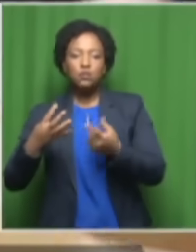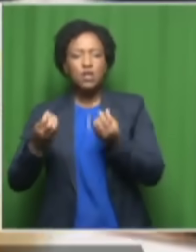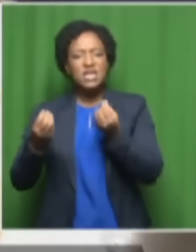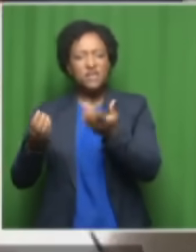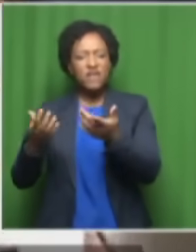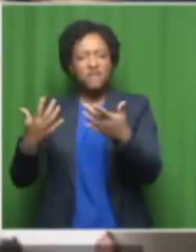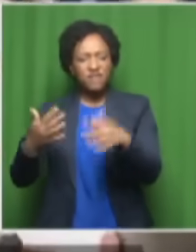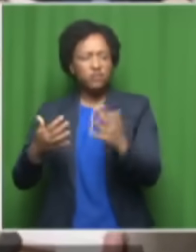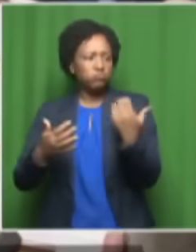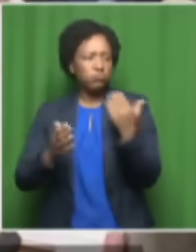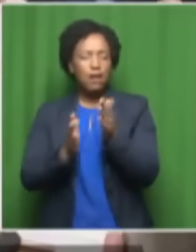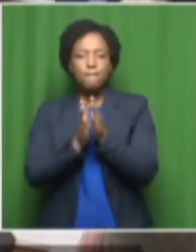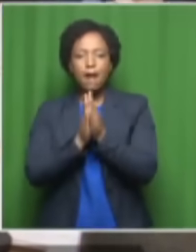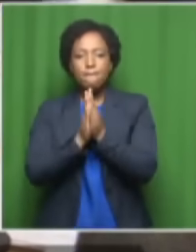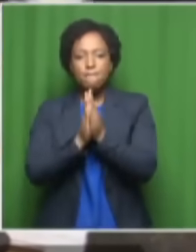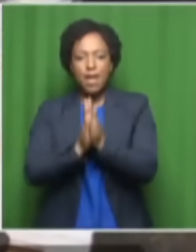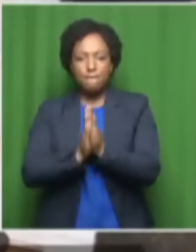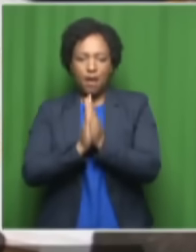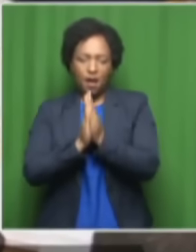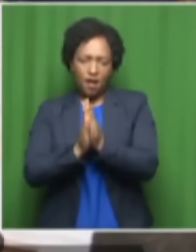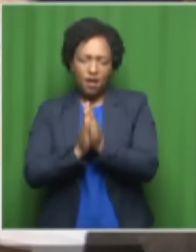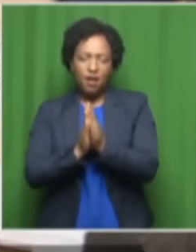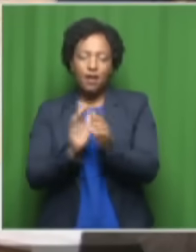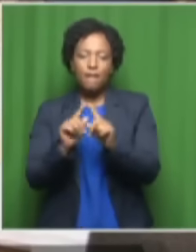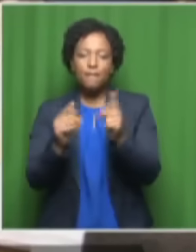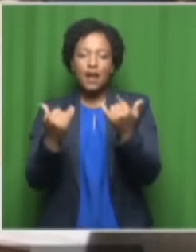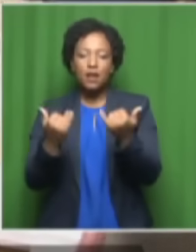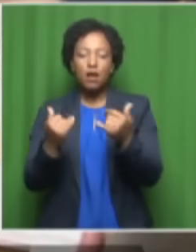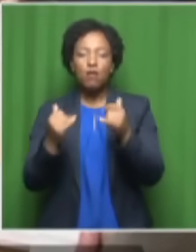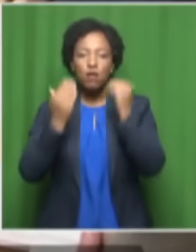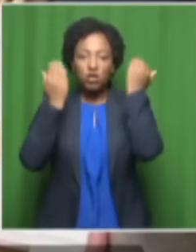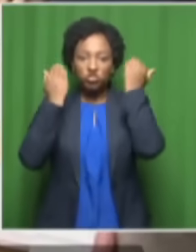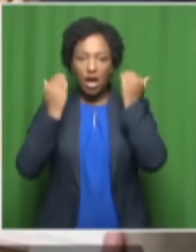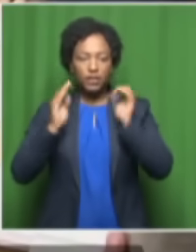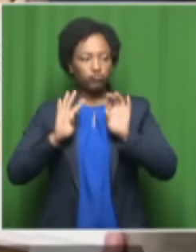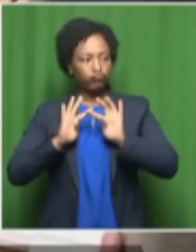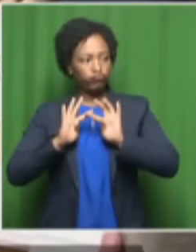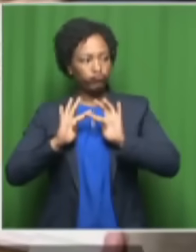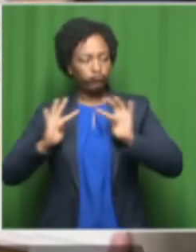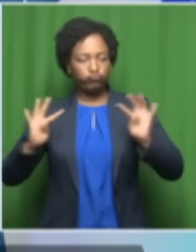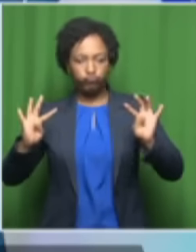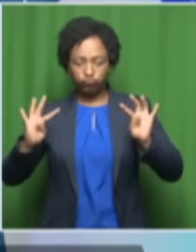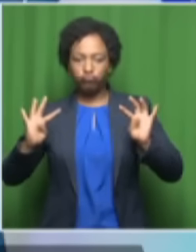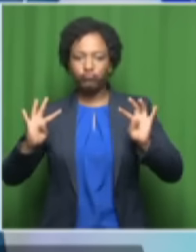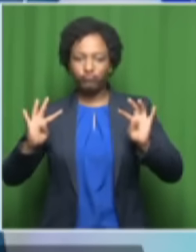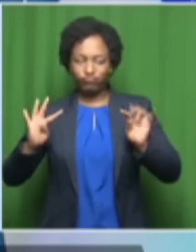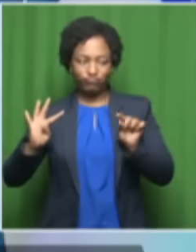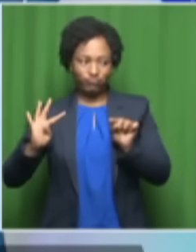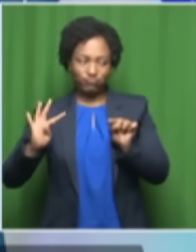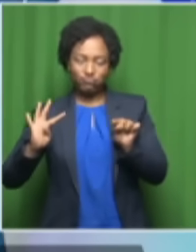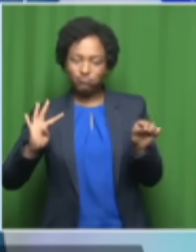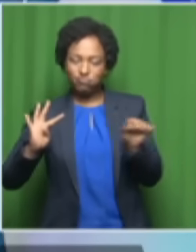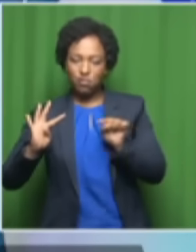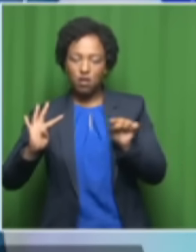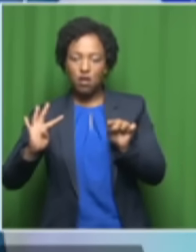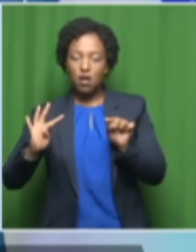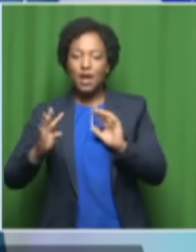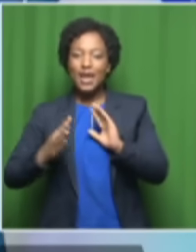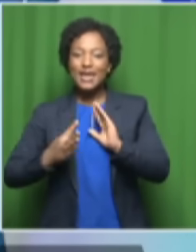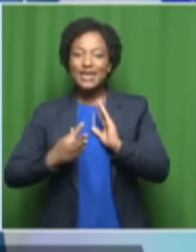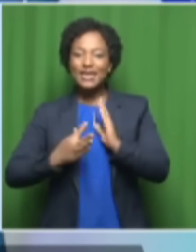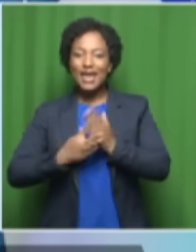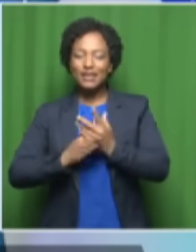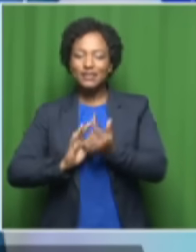So the quandary that this group of judges is going to face is that their own case law in